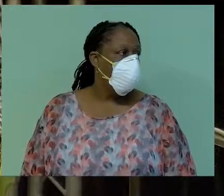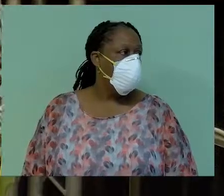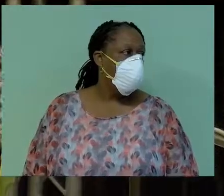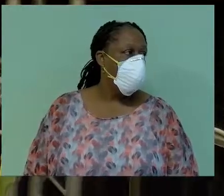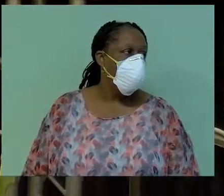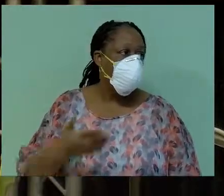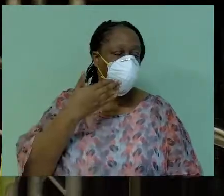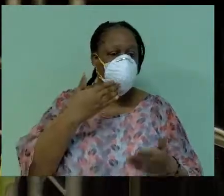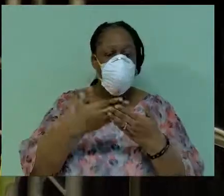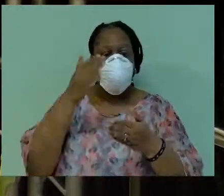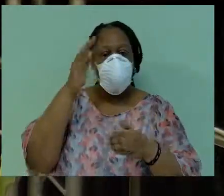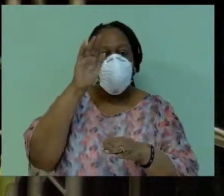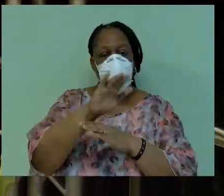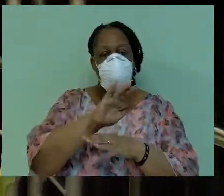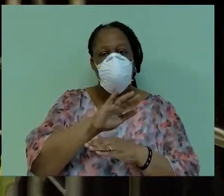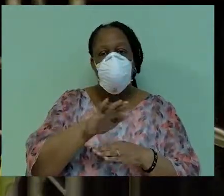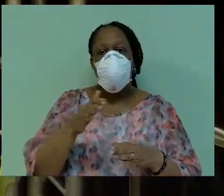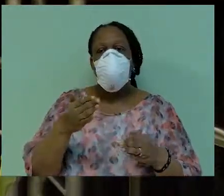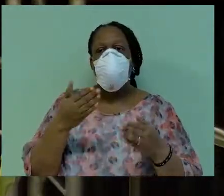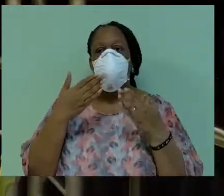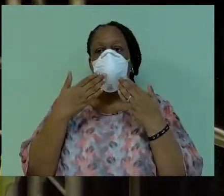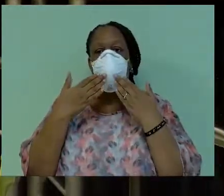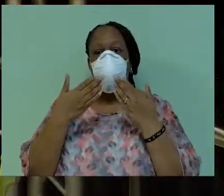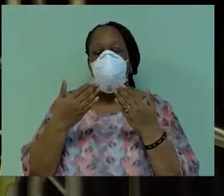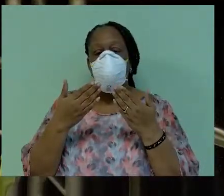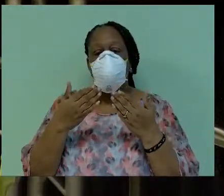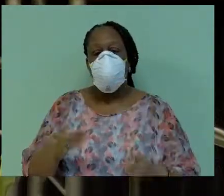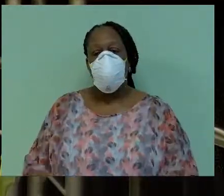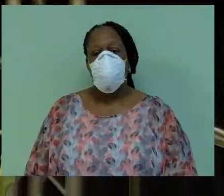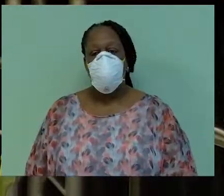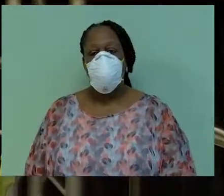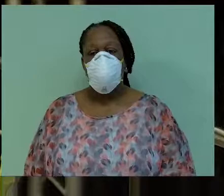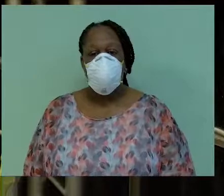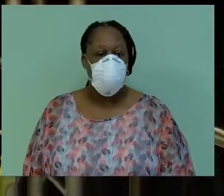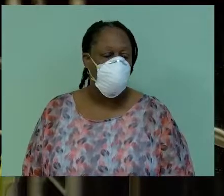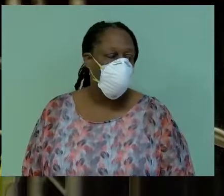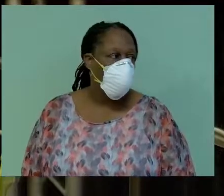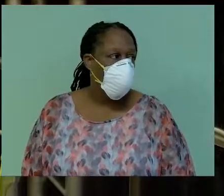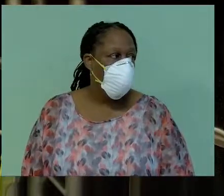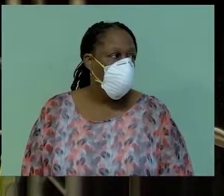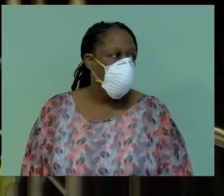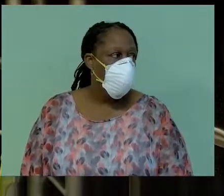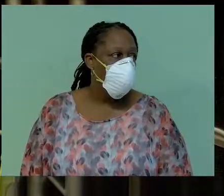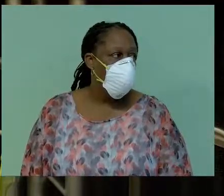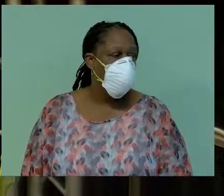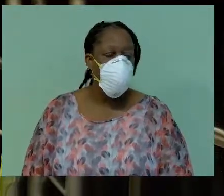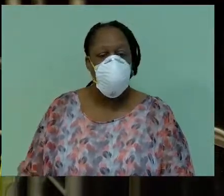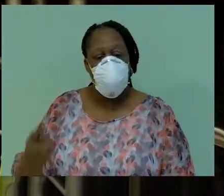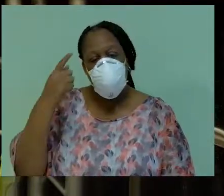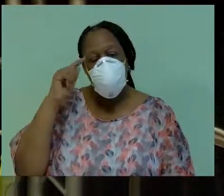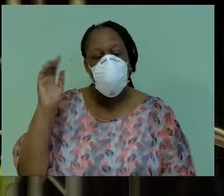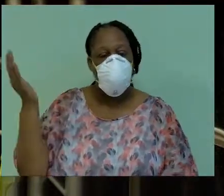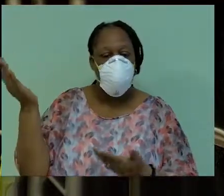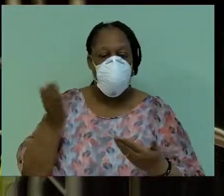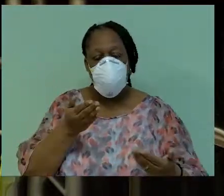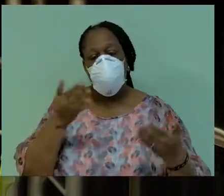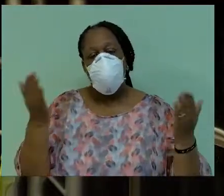afternoon. Thank you, Lesroy, and thank you again to the COVID-19 Task Force for inviting us.